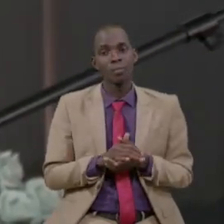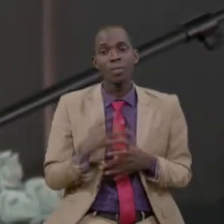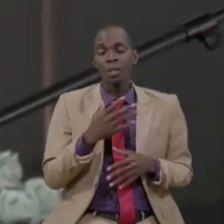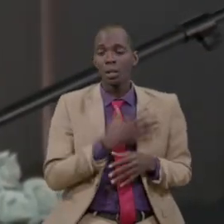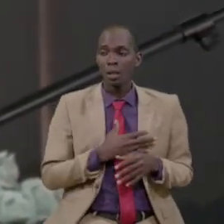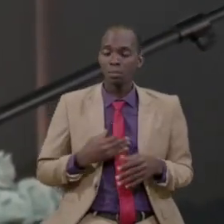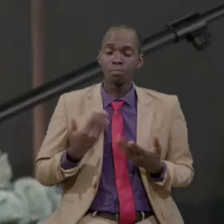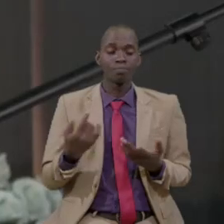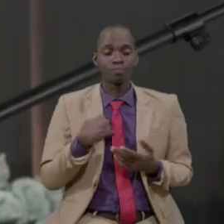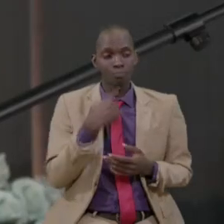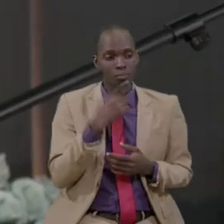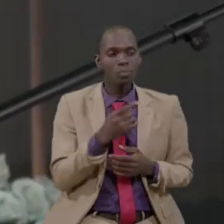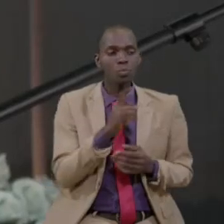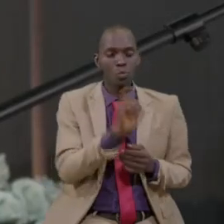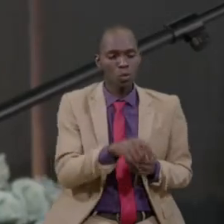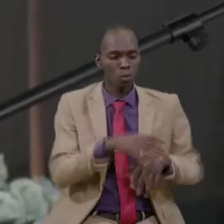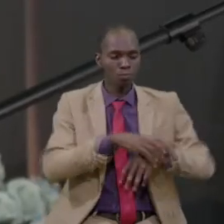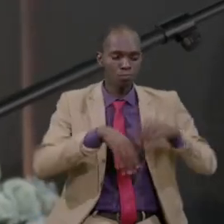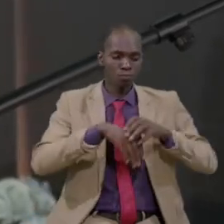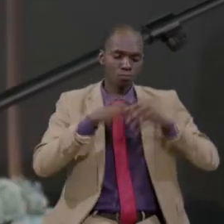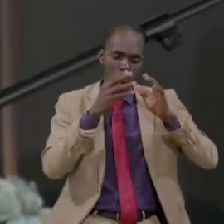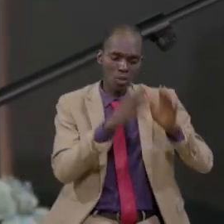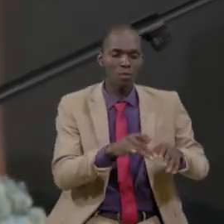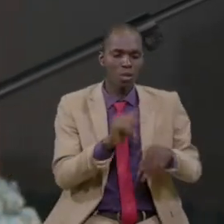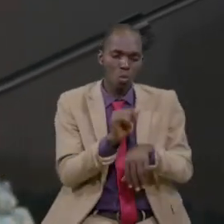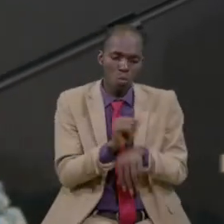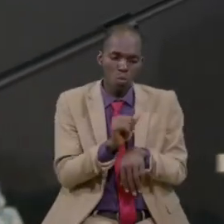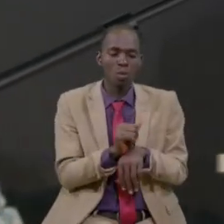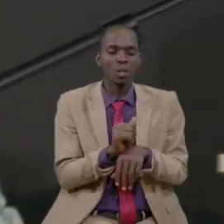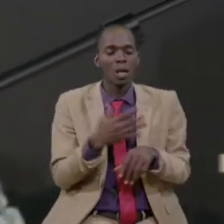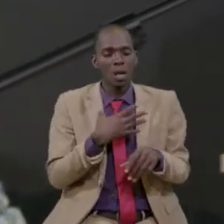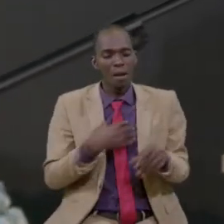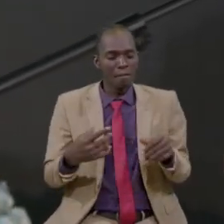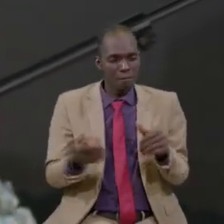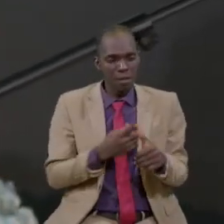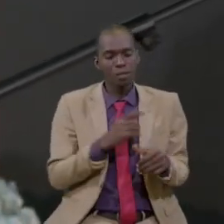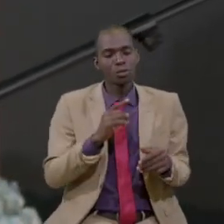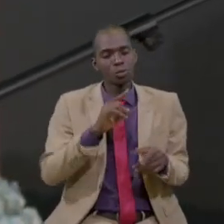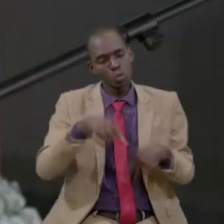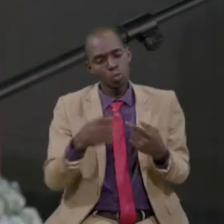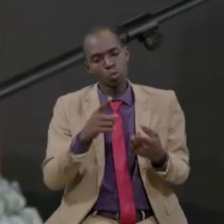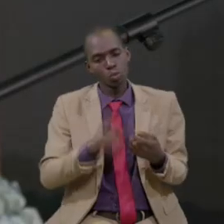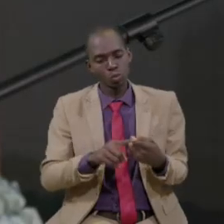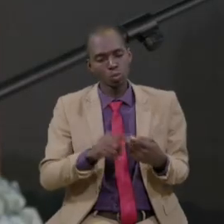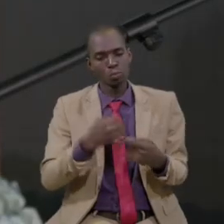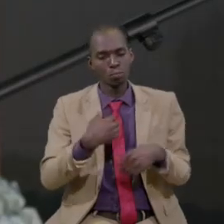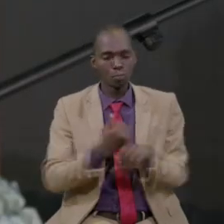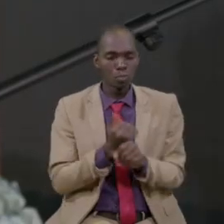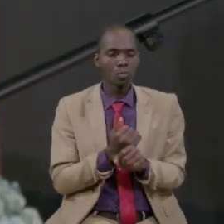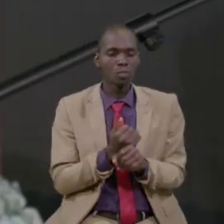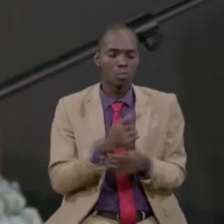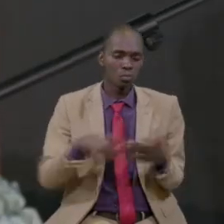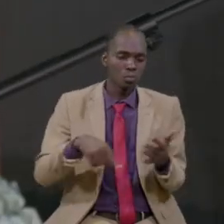service, the ministry will collapse. You are not the one that makes a ministry to collapse or